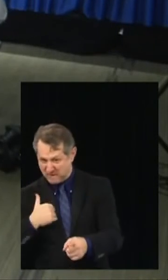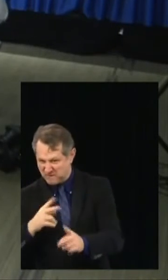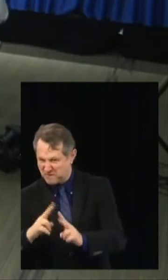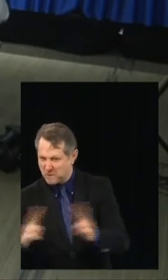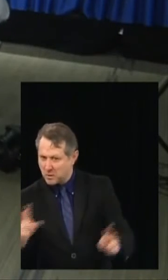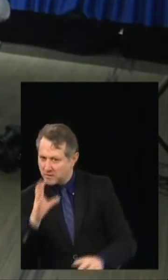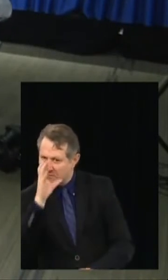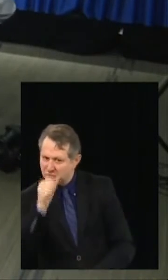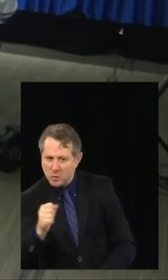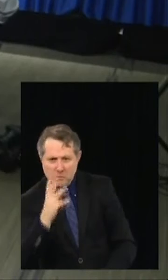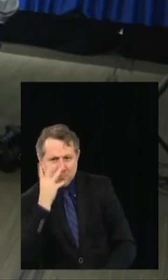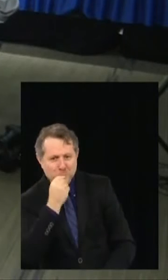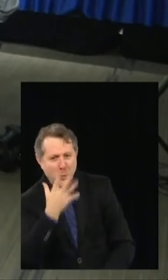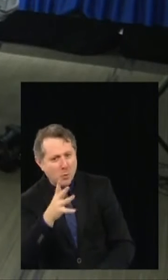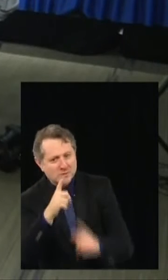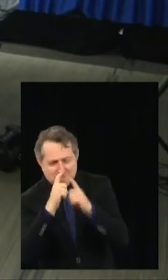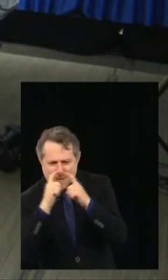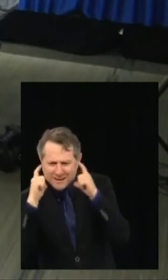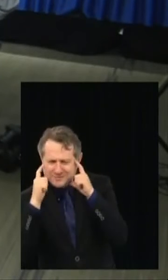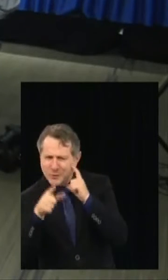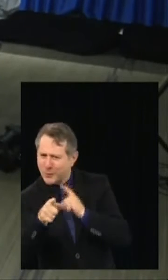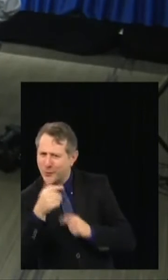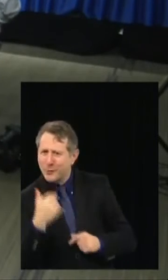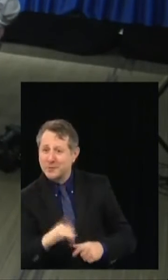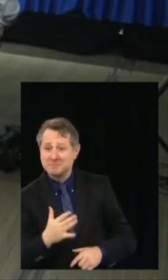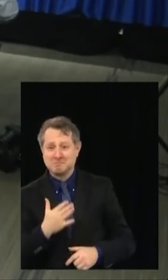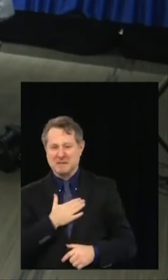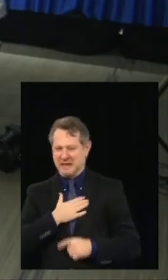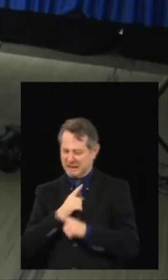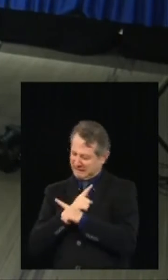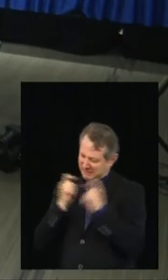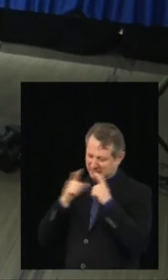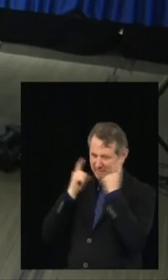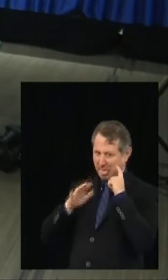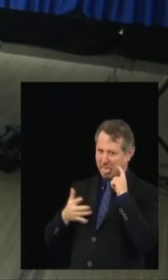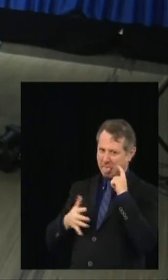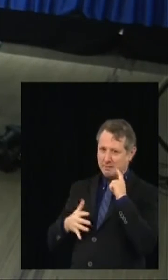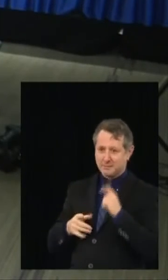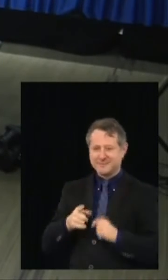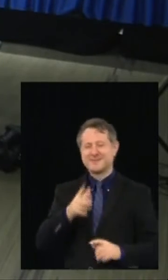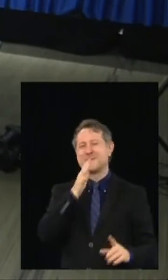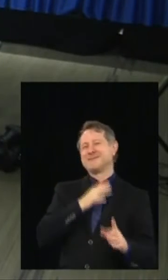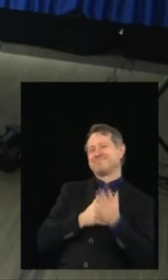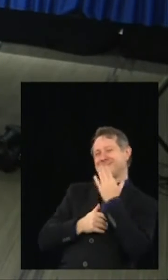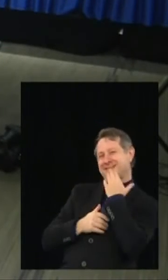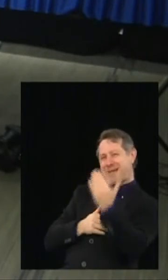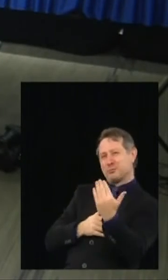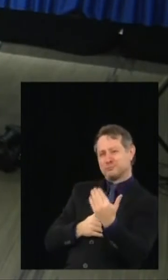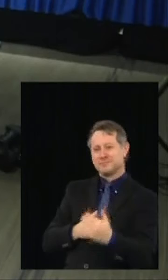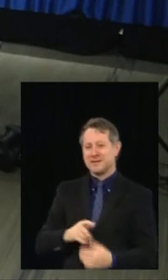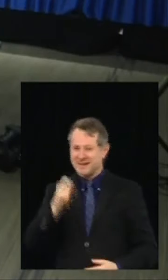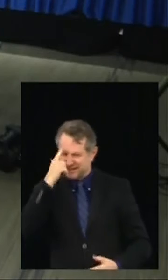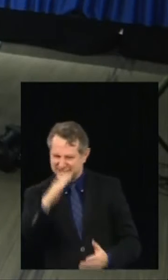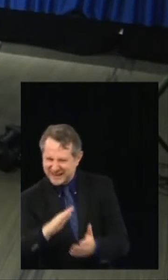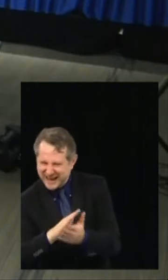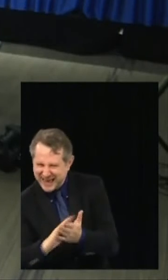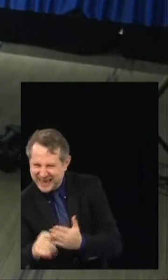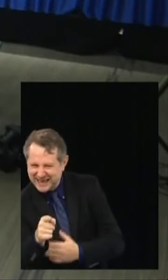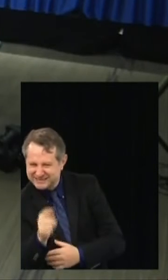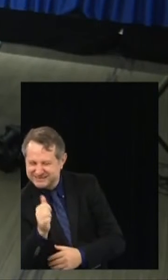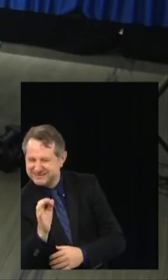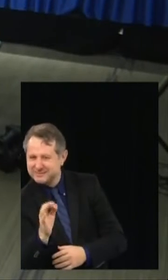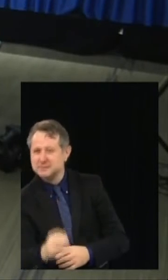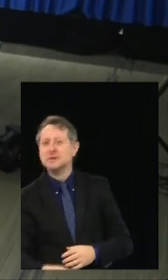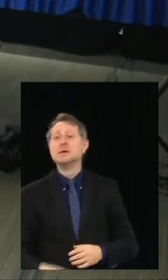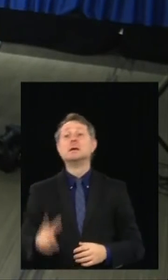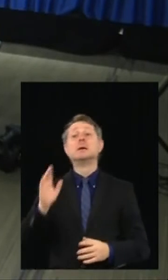bland mask. Yeah, this used to be a dress, and now it's a mask. That is a nice one. So California announced that the state colleges will not